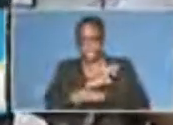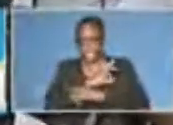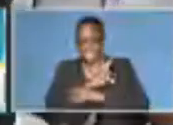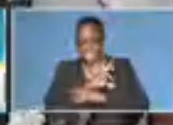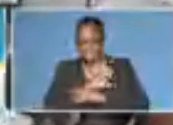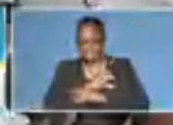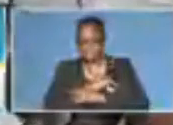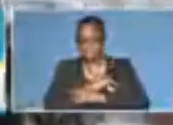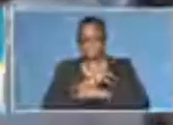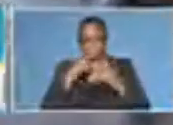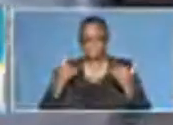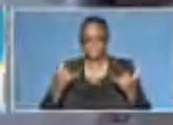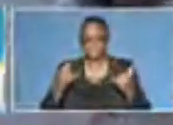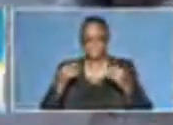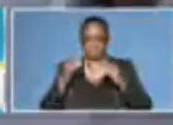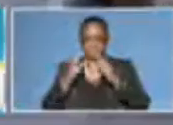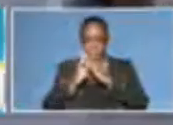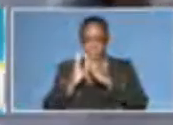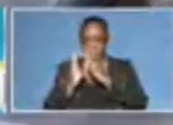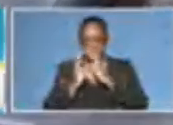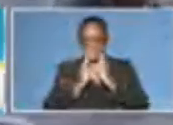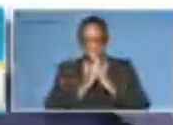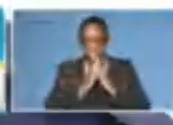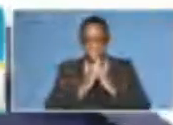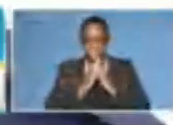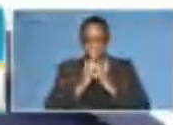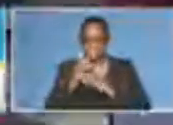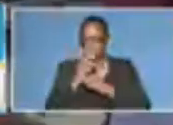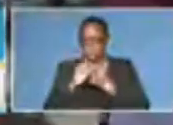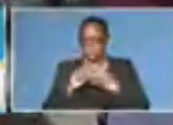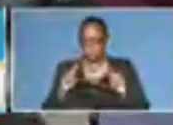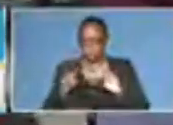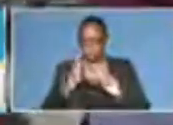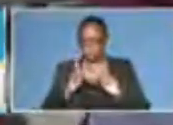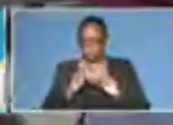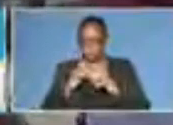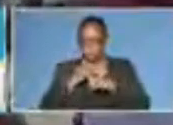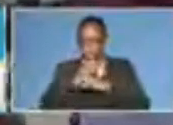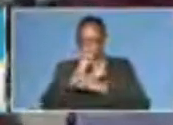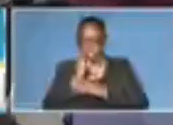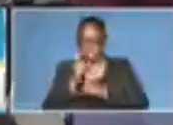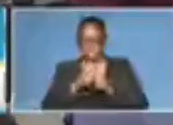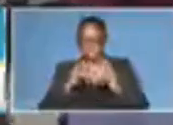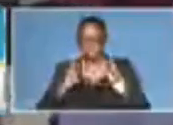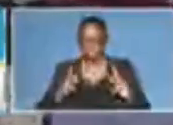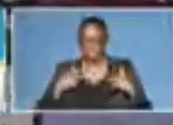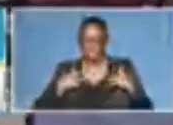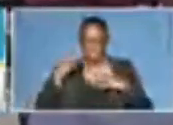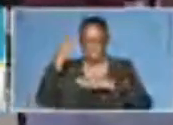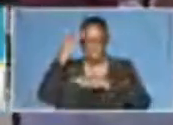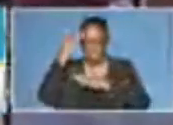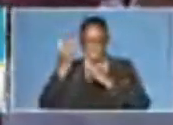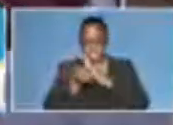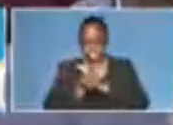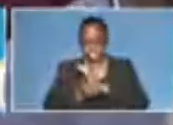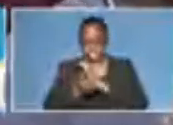is conducting seminars with agencies at the forefront of the maritime arena to ensure they are all equipped with the necessary knowledge and